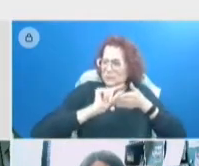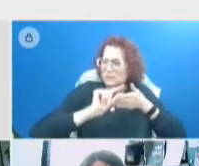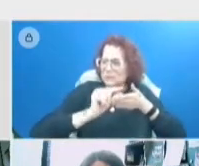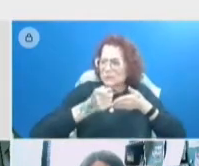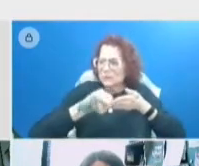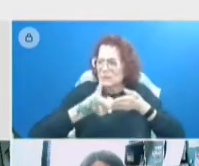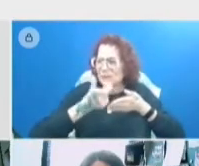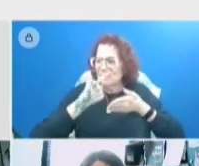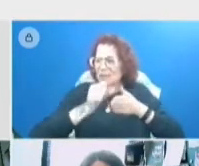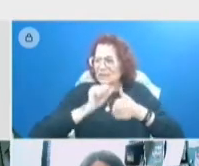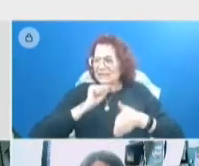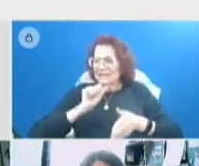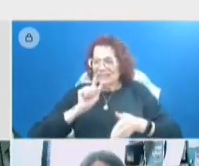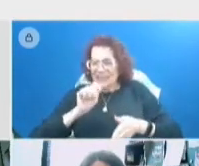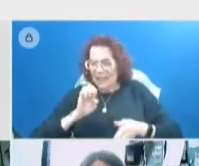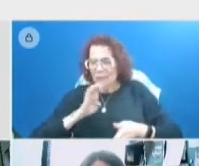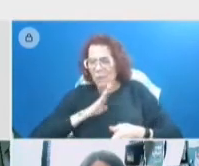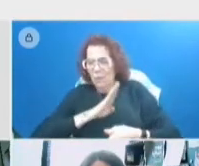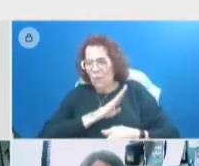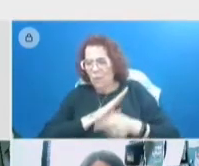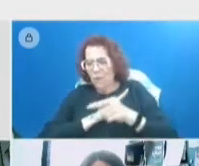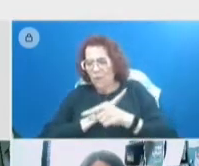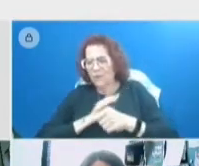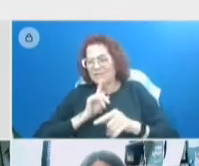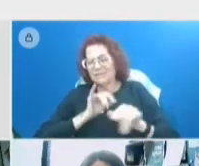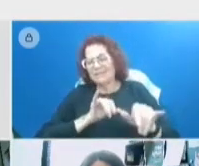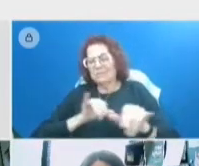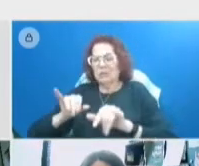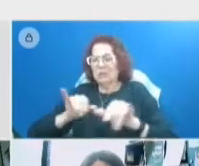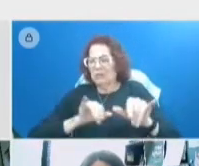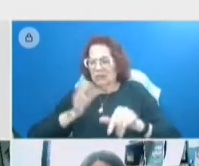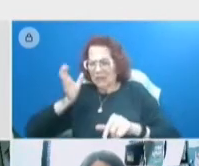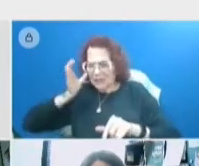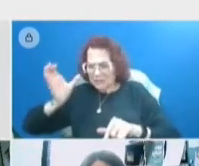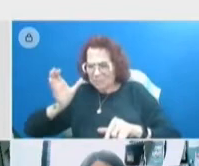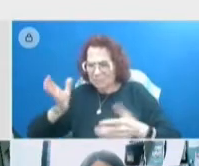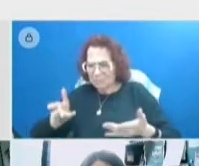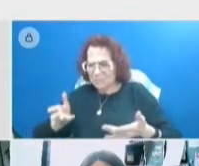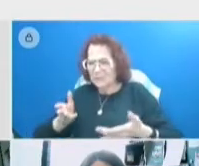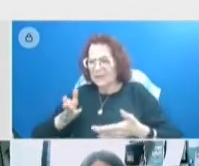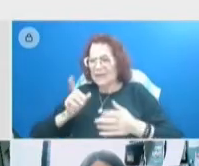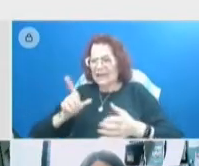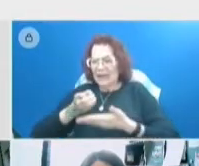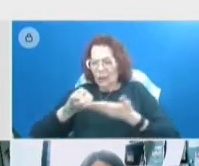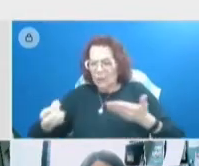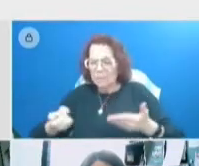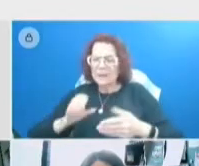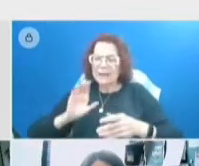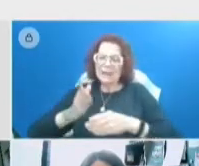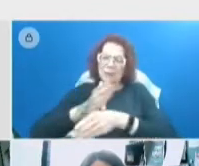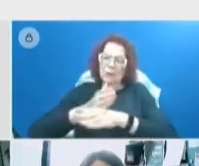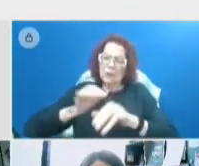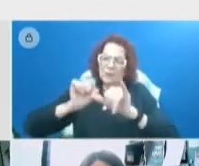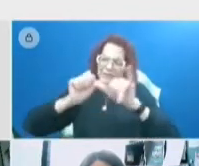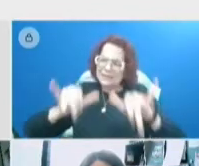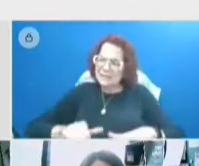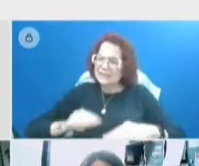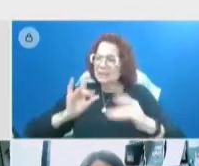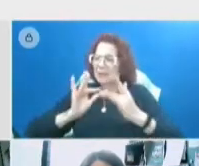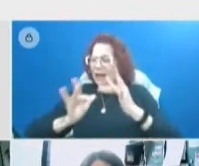to likewise make improvements to systems. So that's a bit good news.